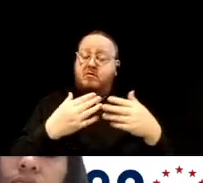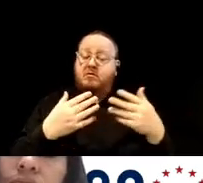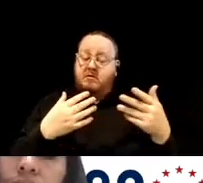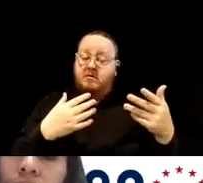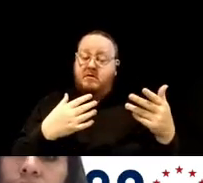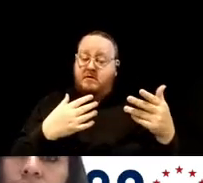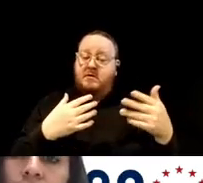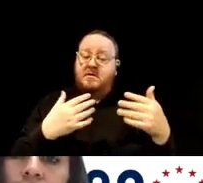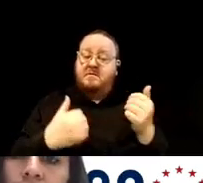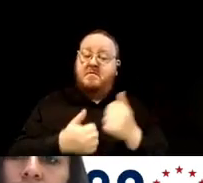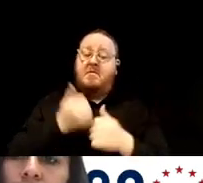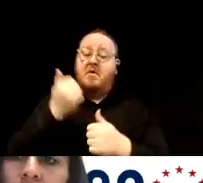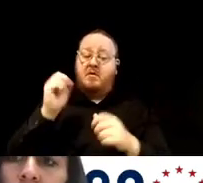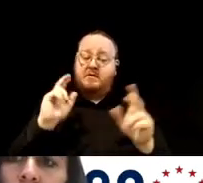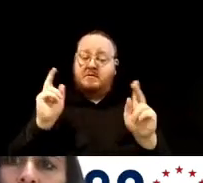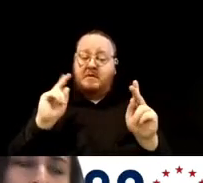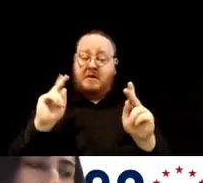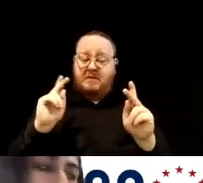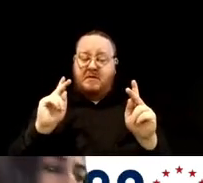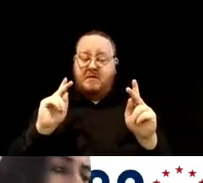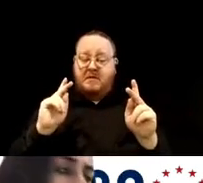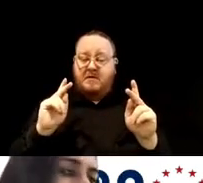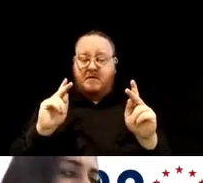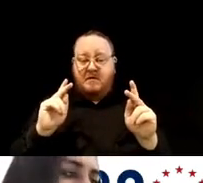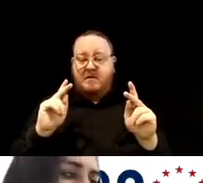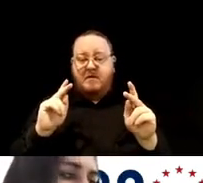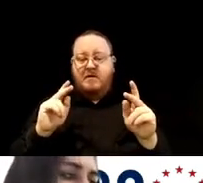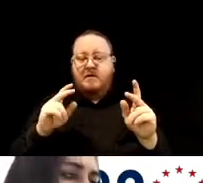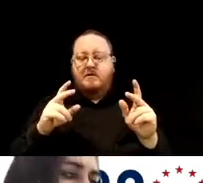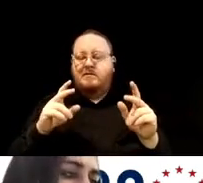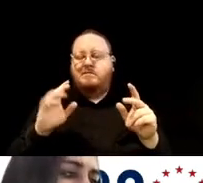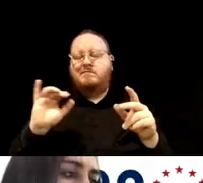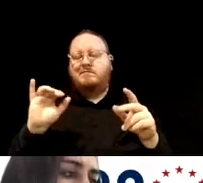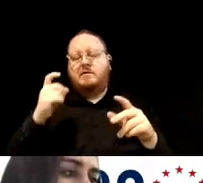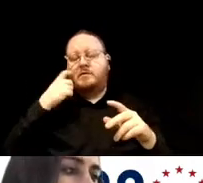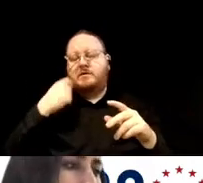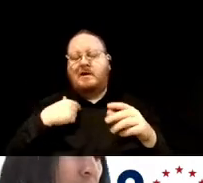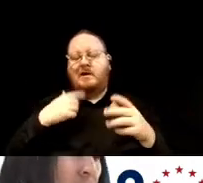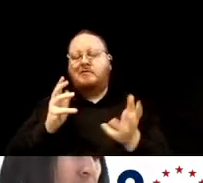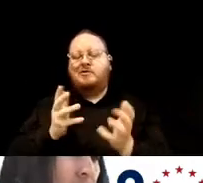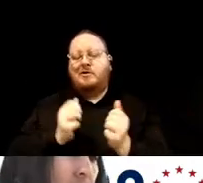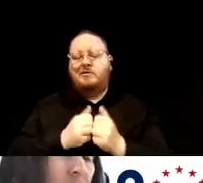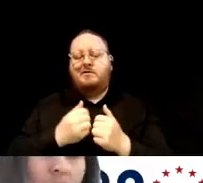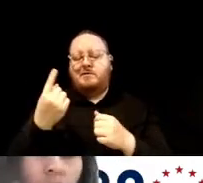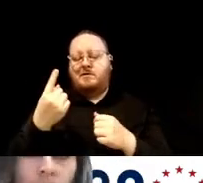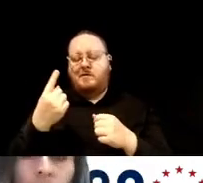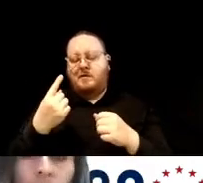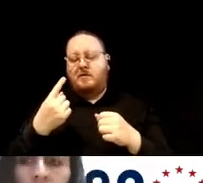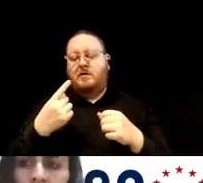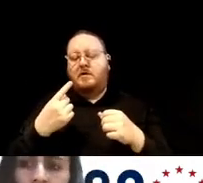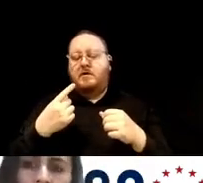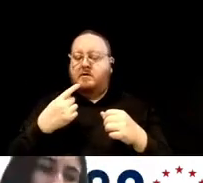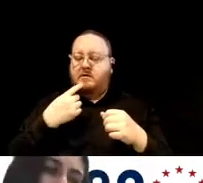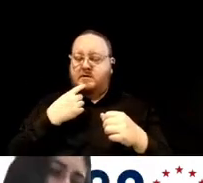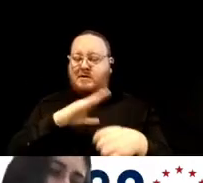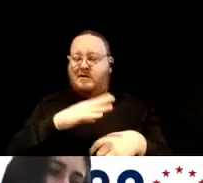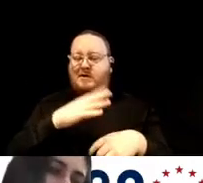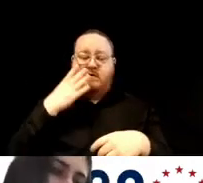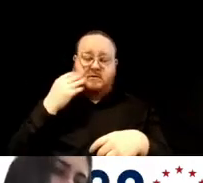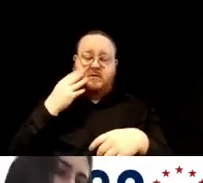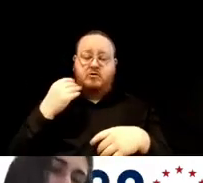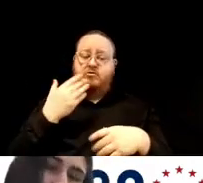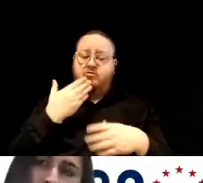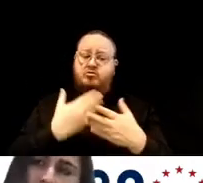Most people, like Susan, I was telling Susan, I was just talking to someone about this, and their experience has been pretty good so